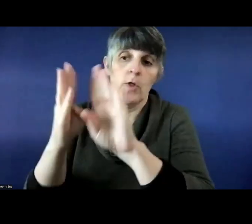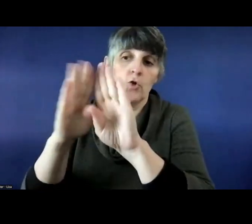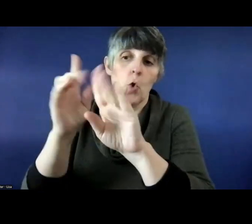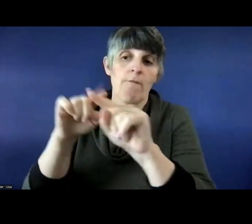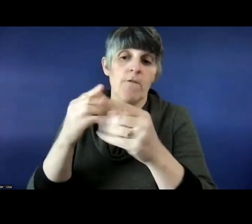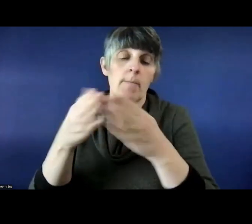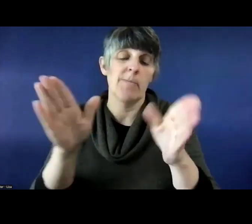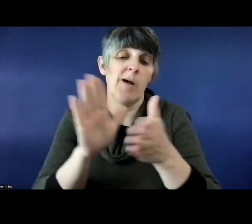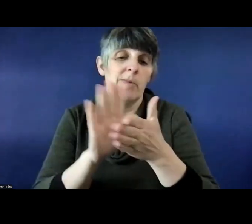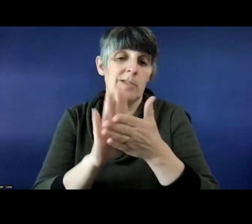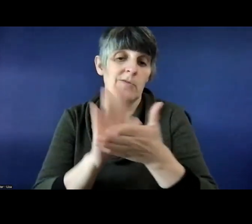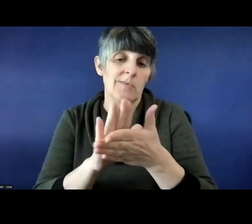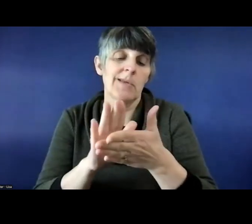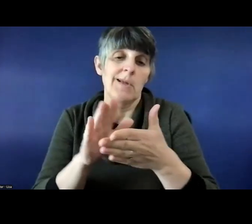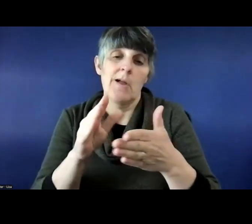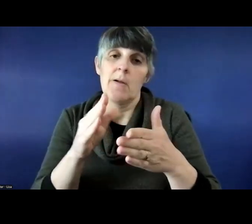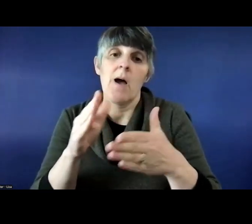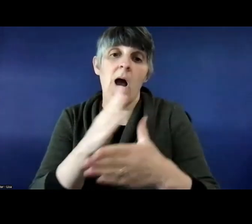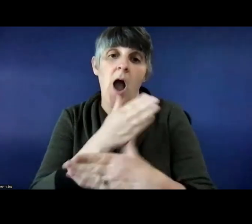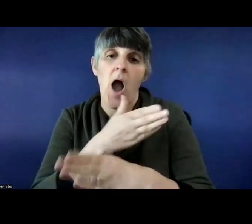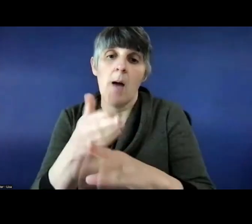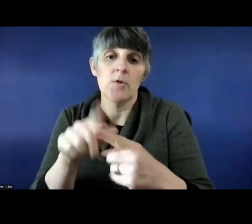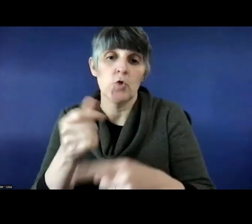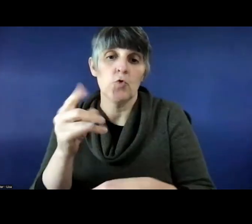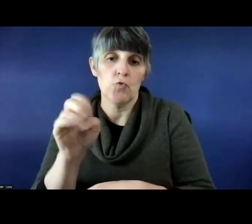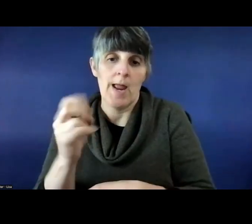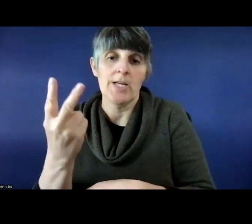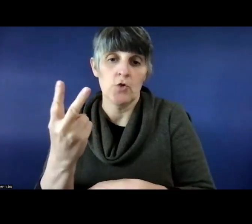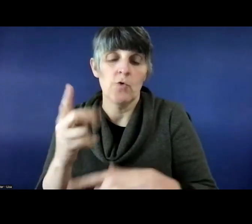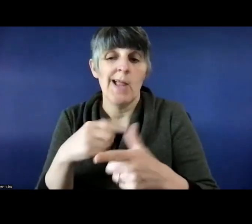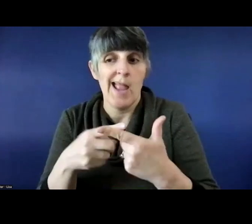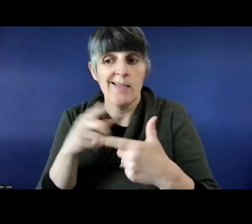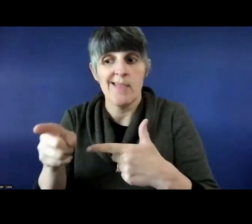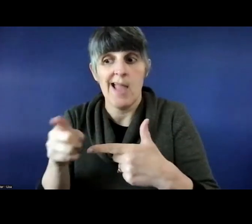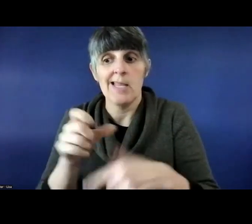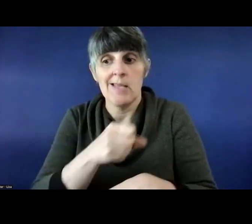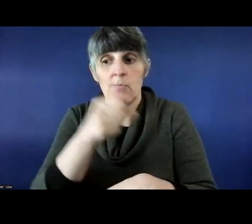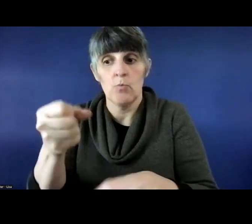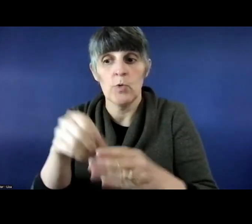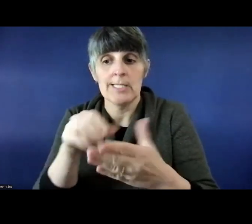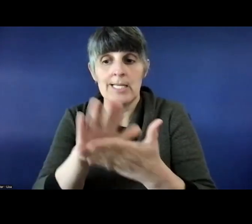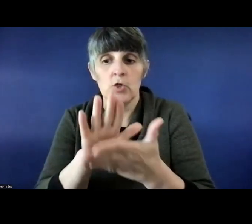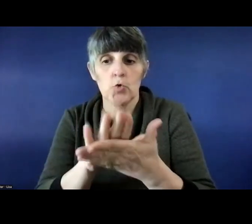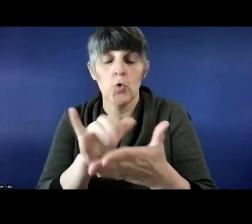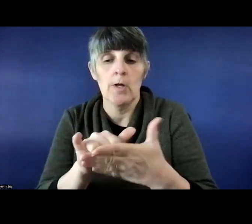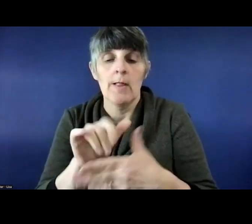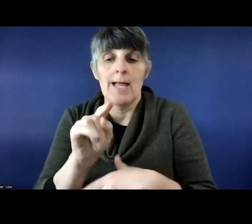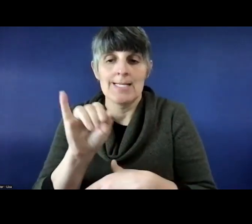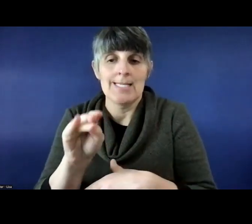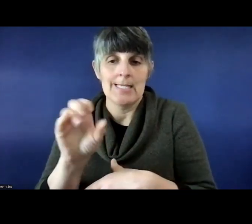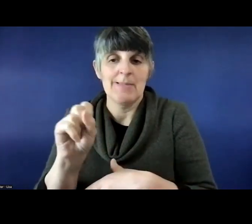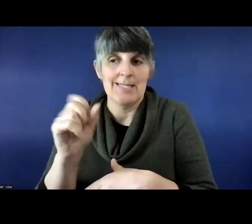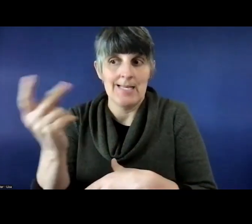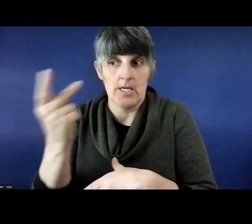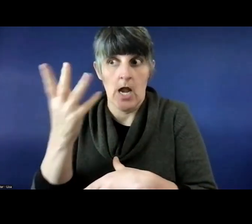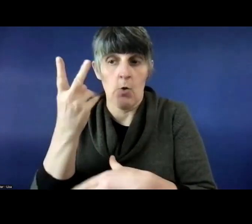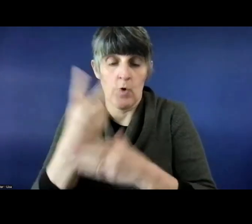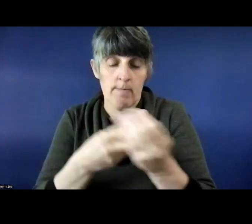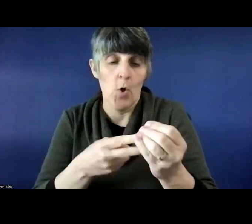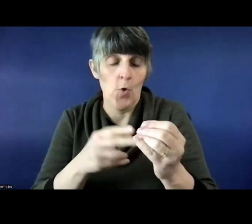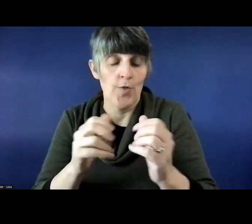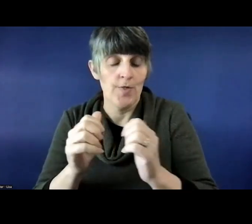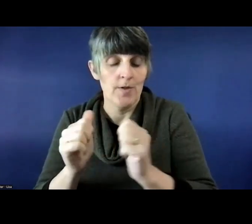system midway through grade 2. And then he actually landed in a school that Tim Sindelar and I were both part of